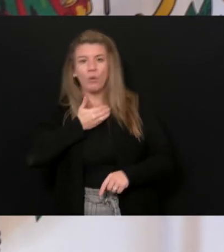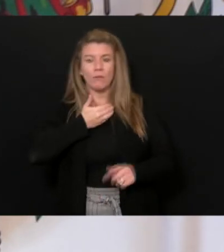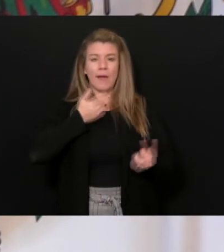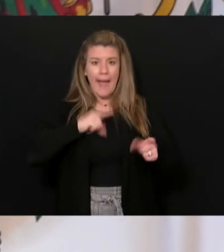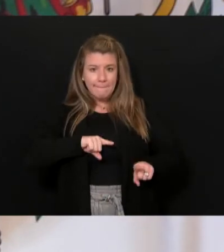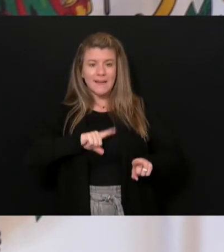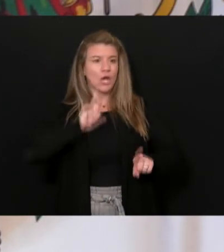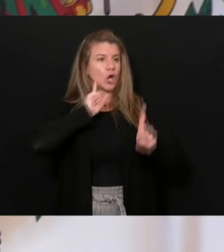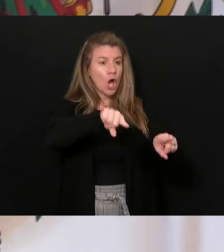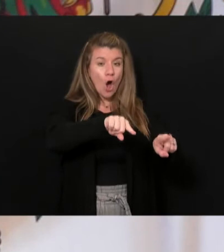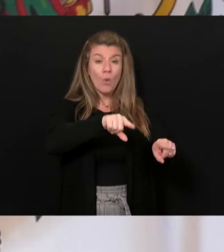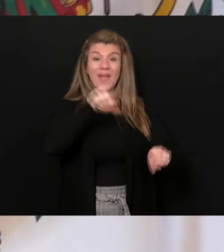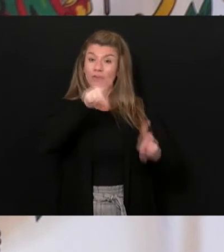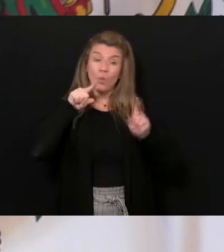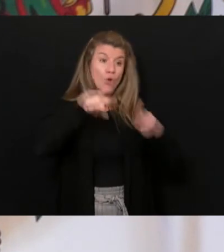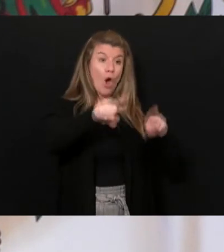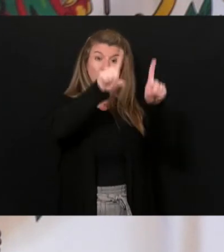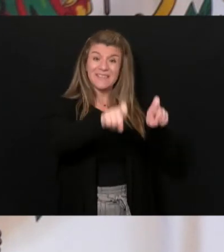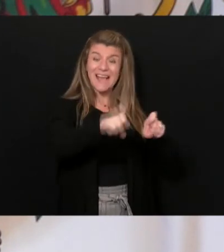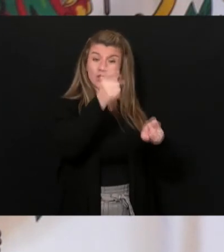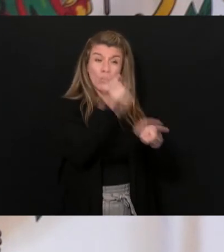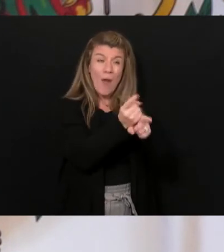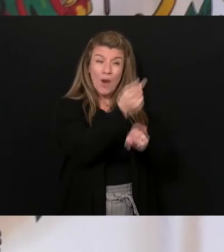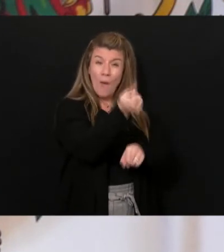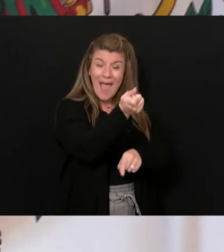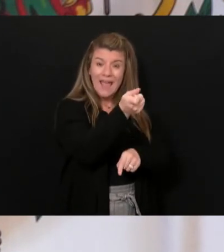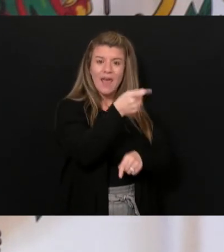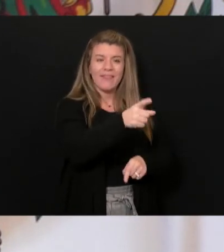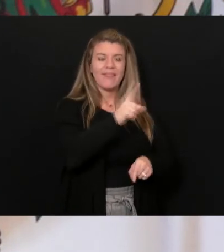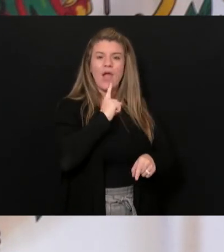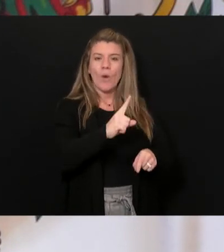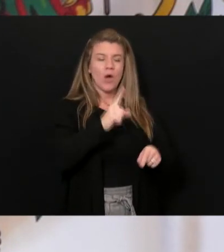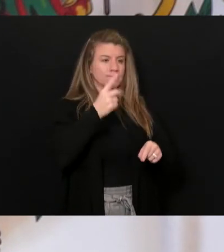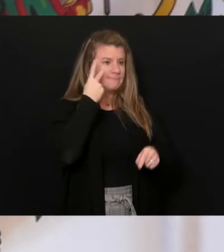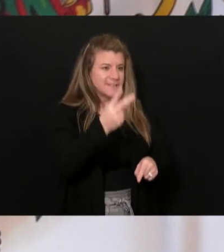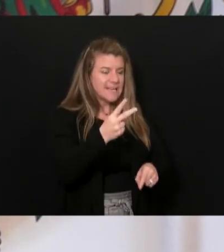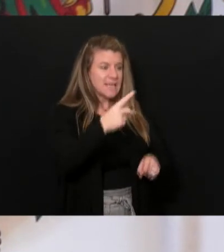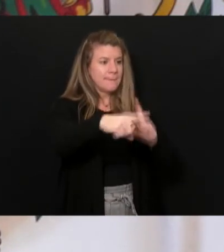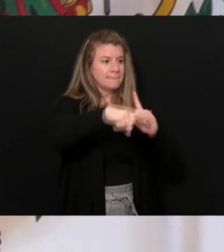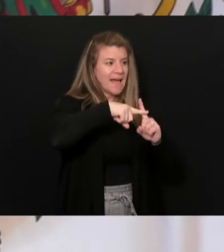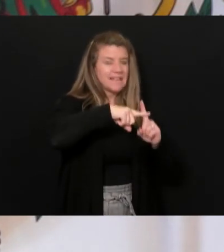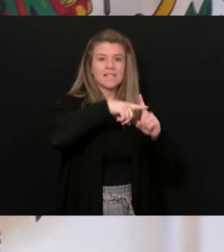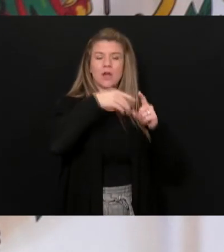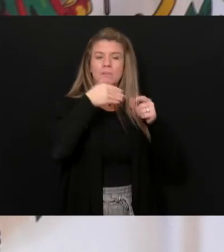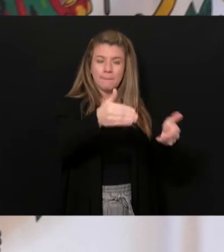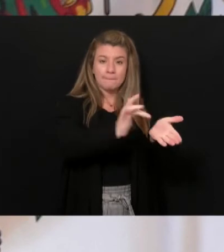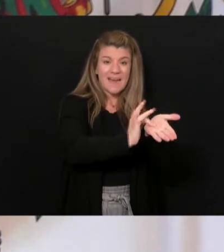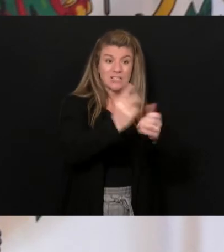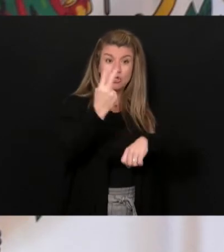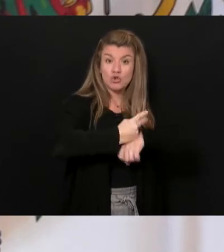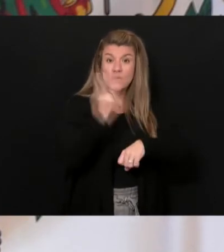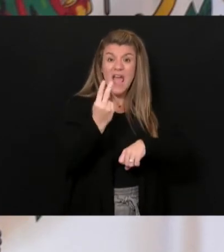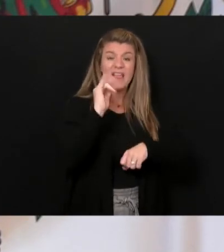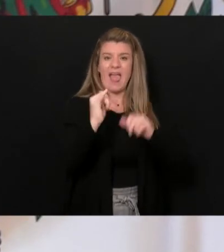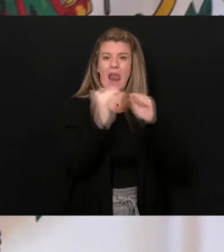medical community will take over, and they, I'm sure, will say, well, you're only 2 days into this, and this level of